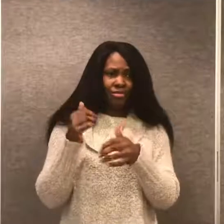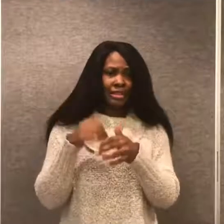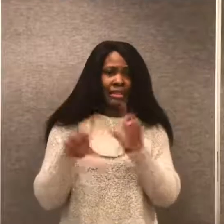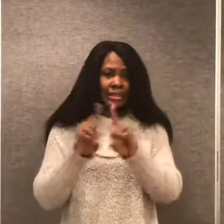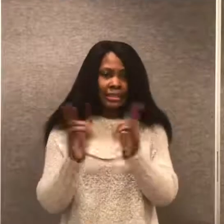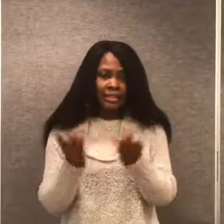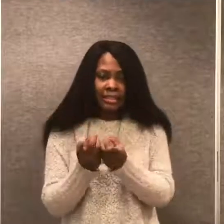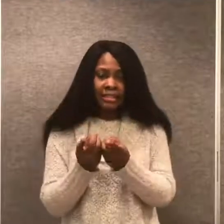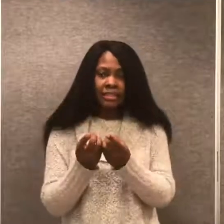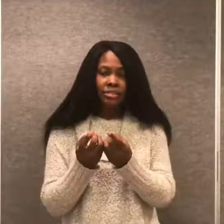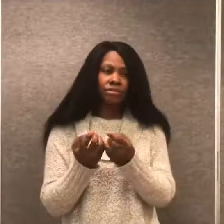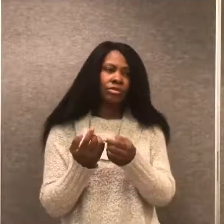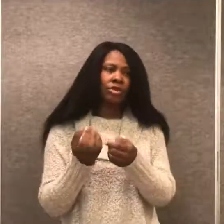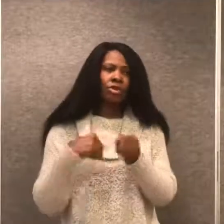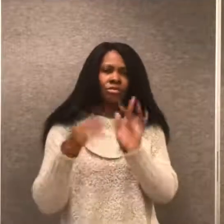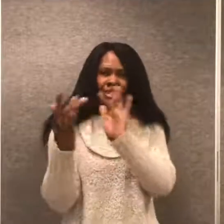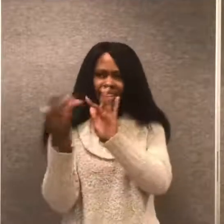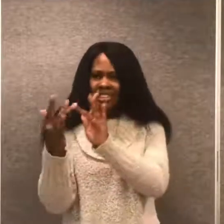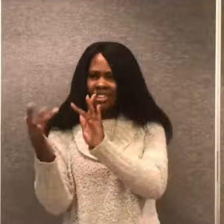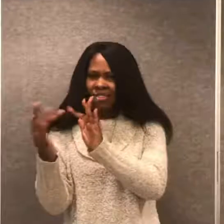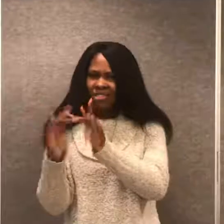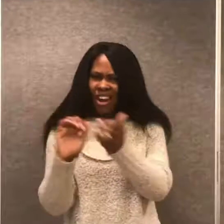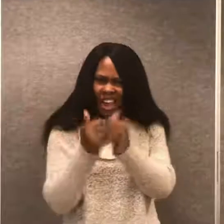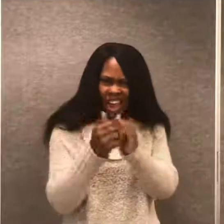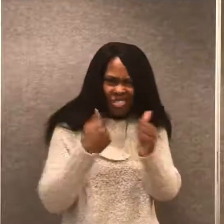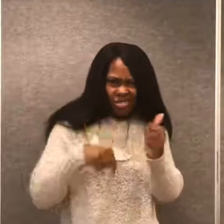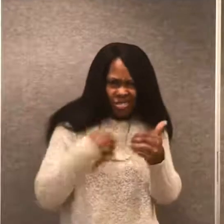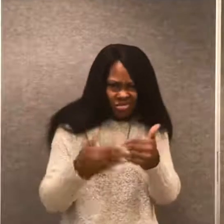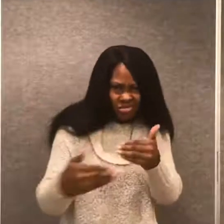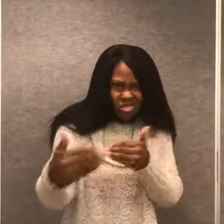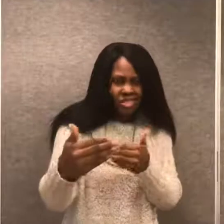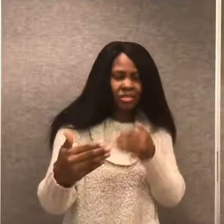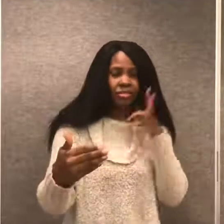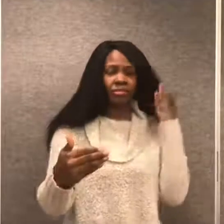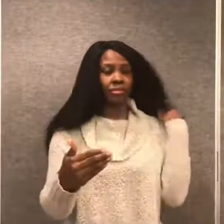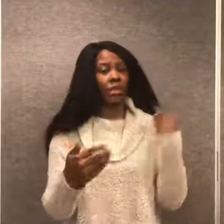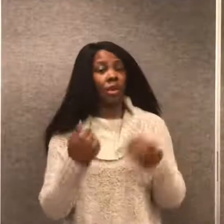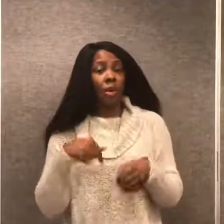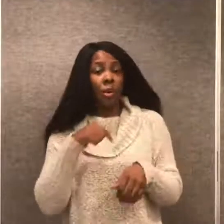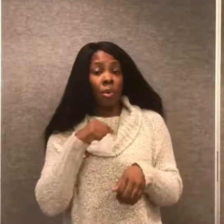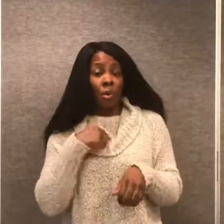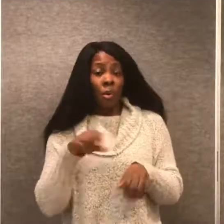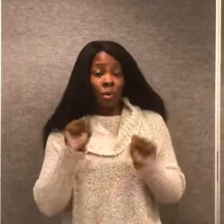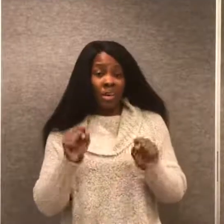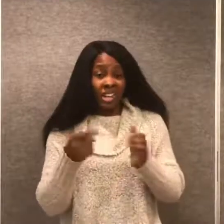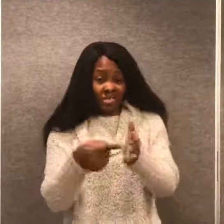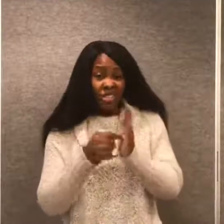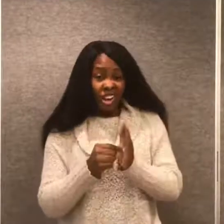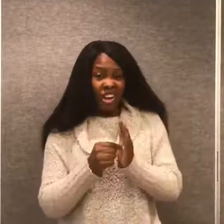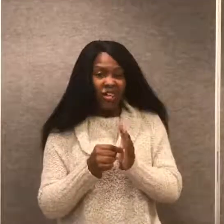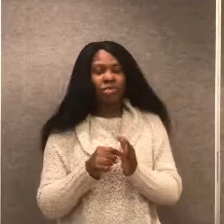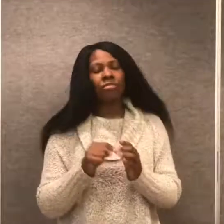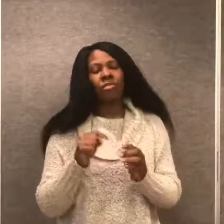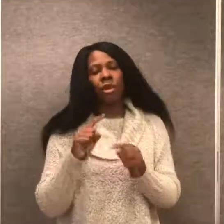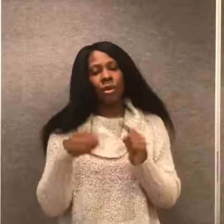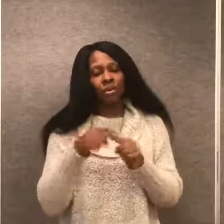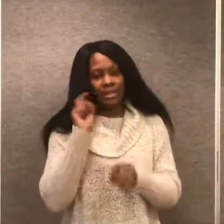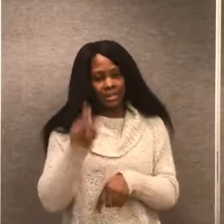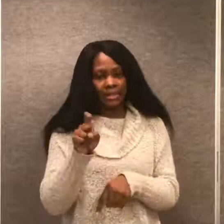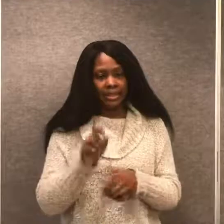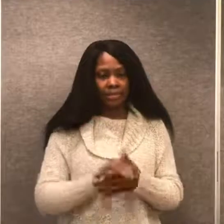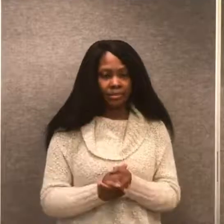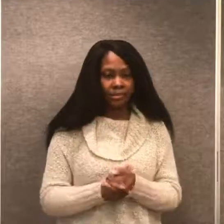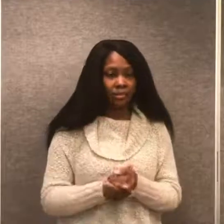It's a collaboration on the next step. So not that we can't mandate, but we can mandate when it's appropriate. Right, and which is